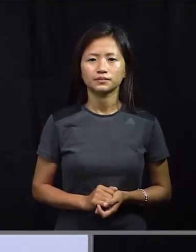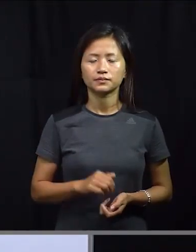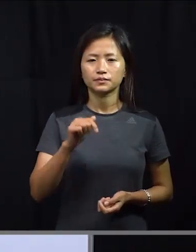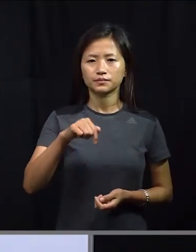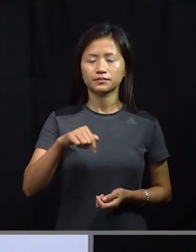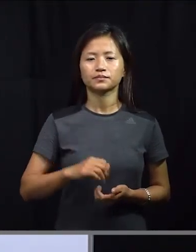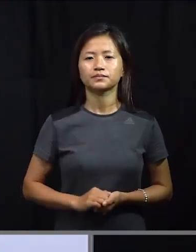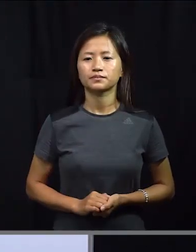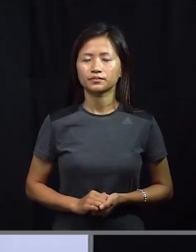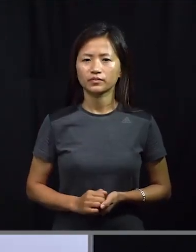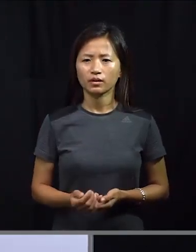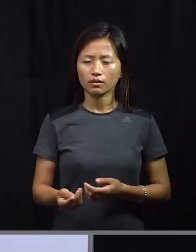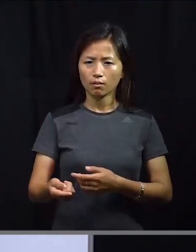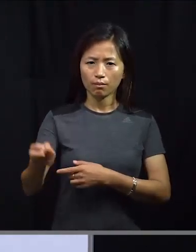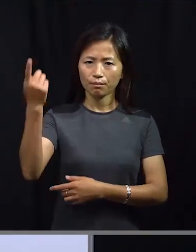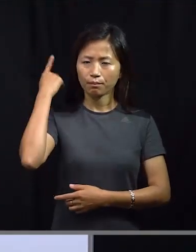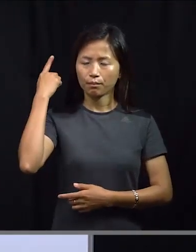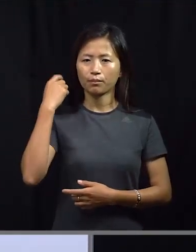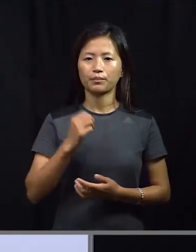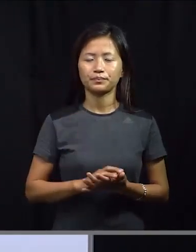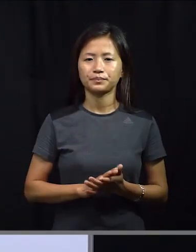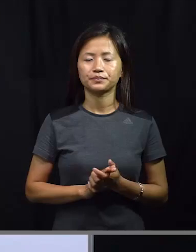Now, in the modern times,